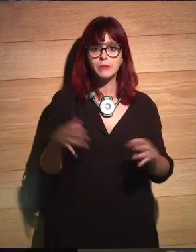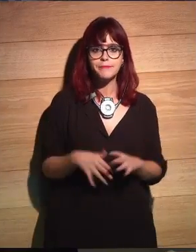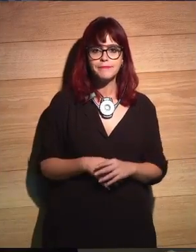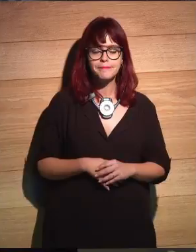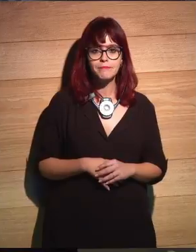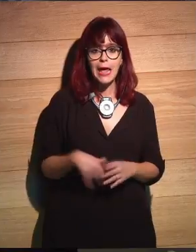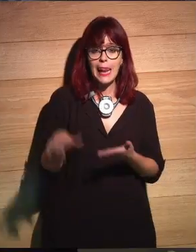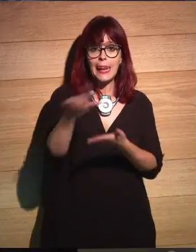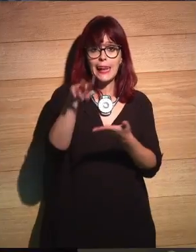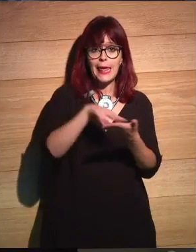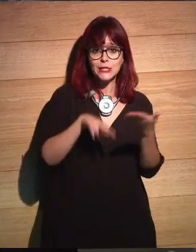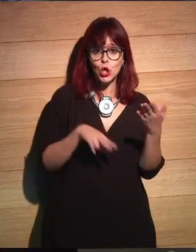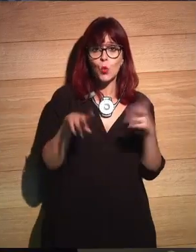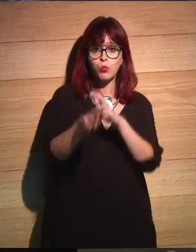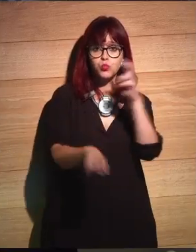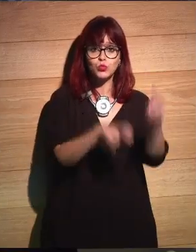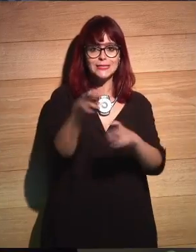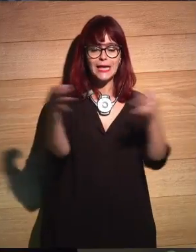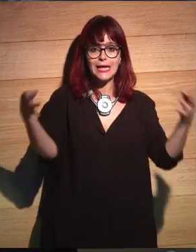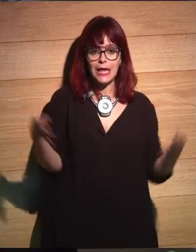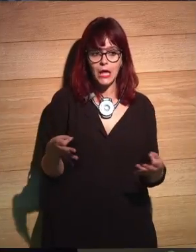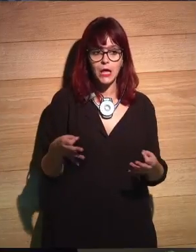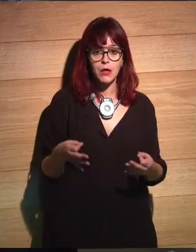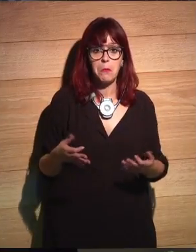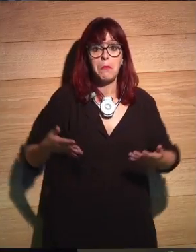Nordic reader looking for?